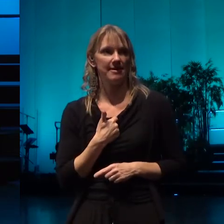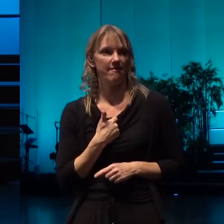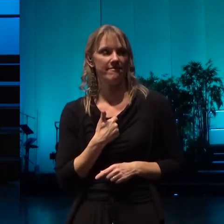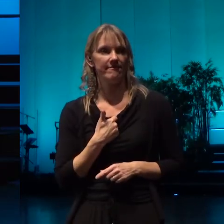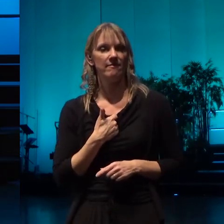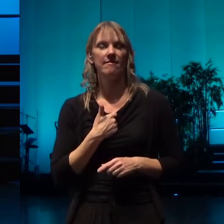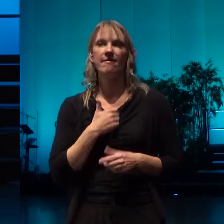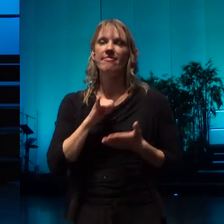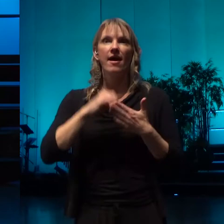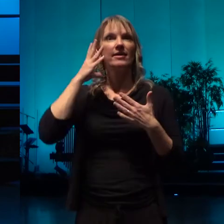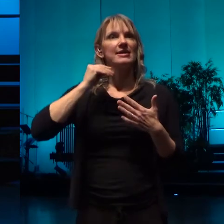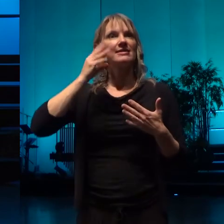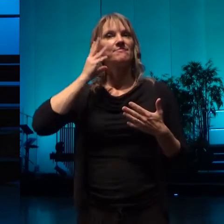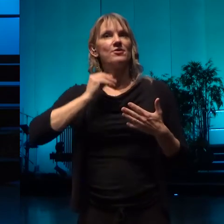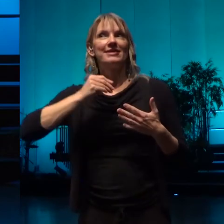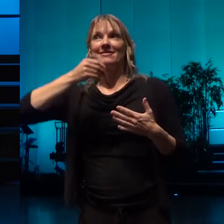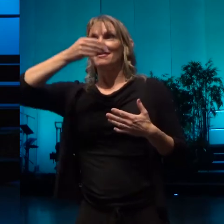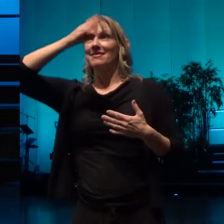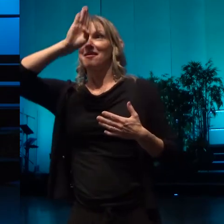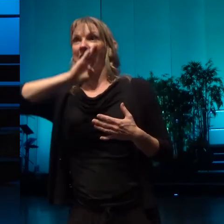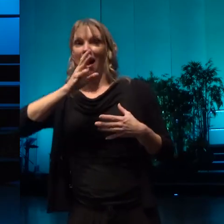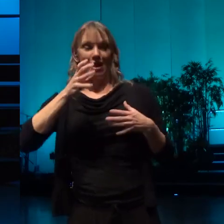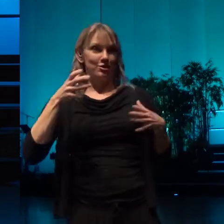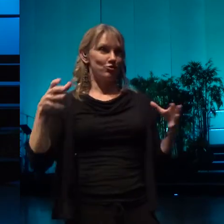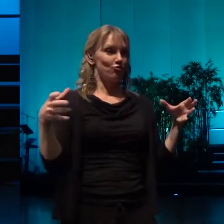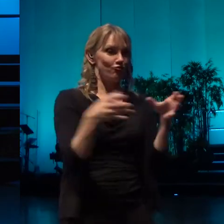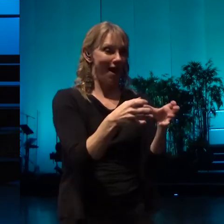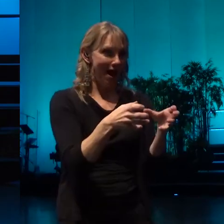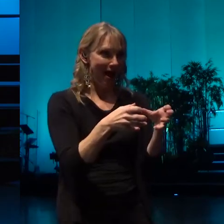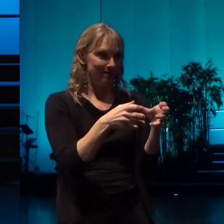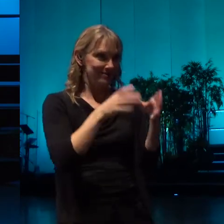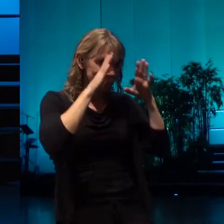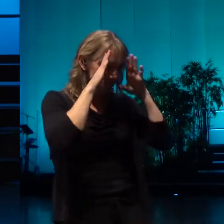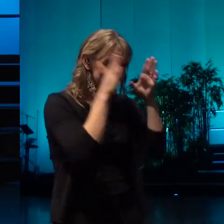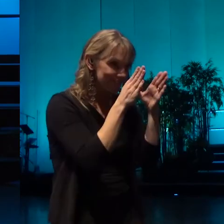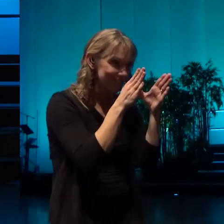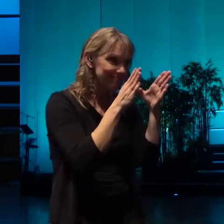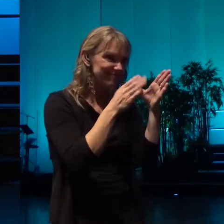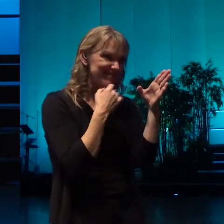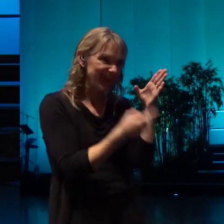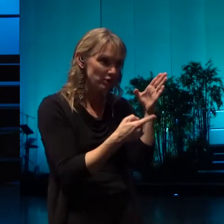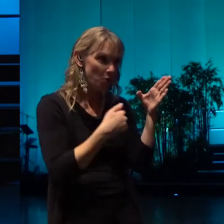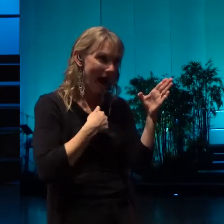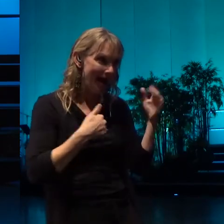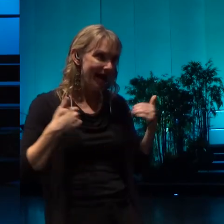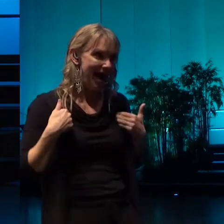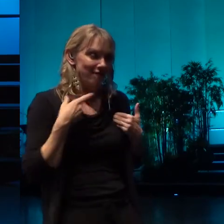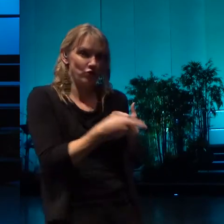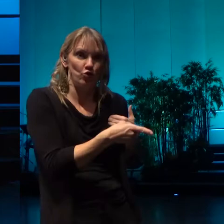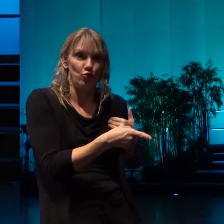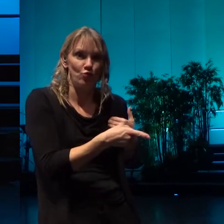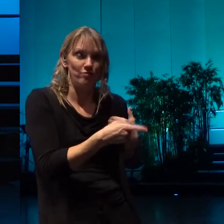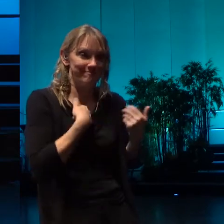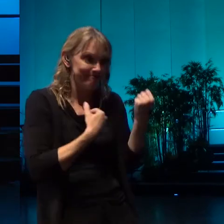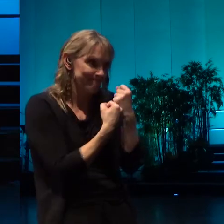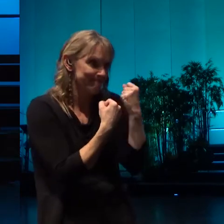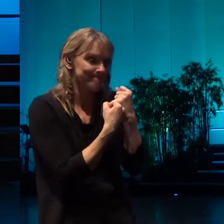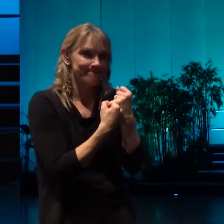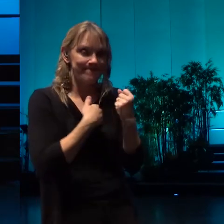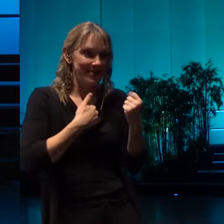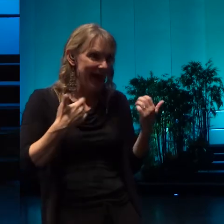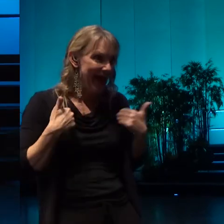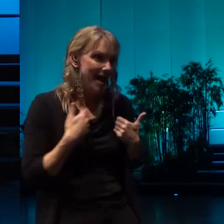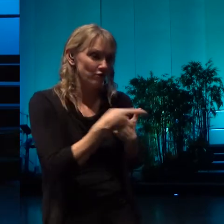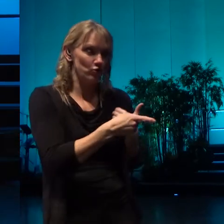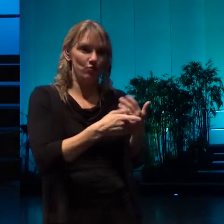amazing experience when God grabs you and tells you, I've got you. I've got you.